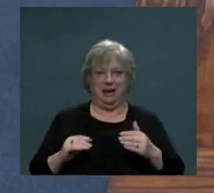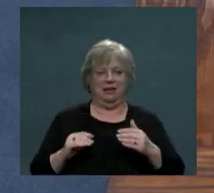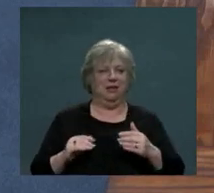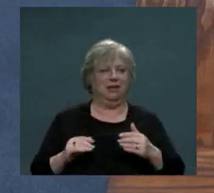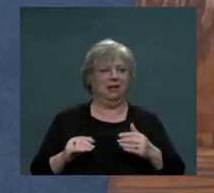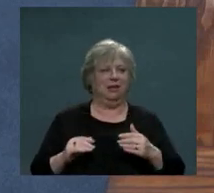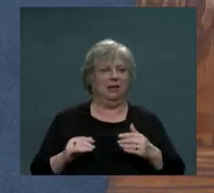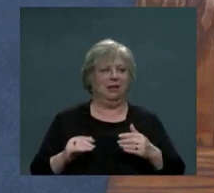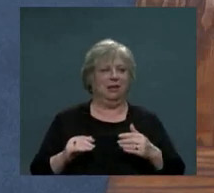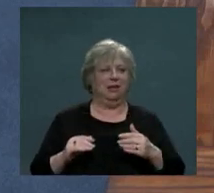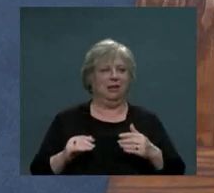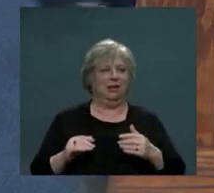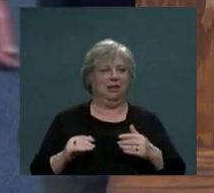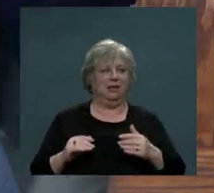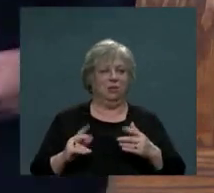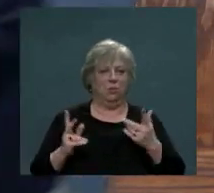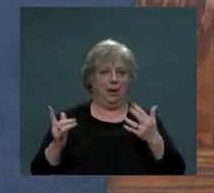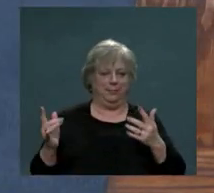we're doing...